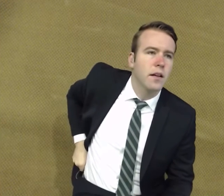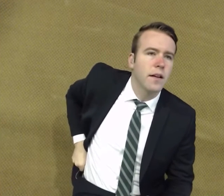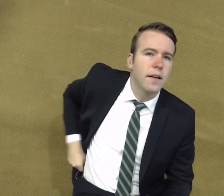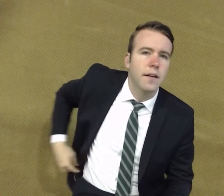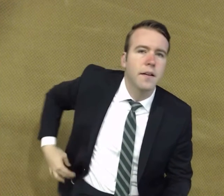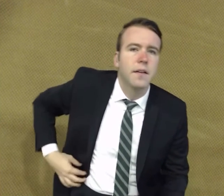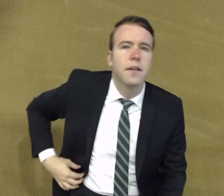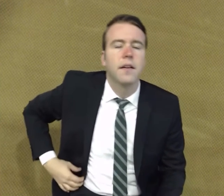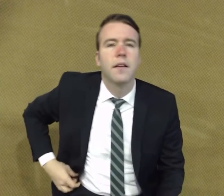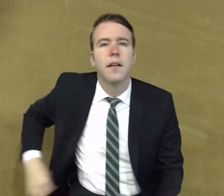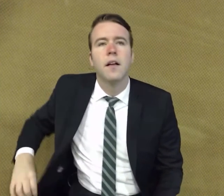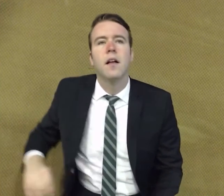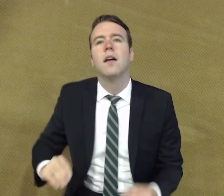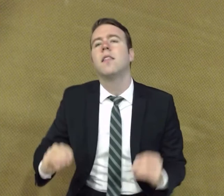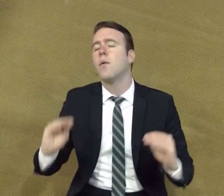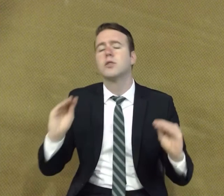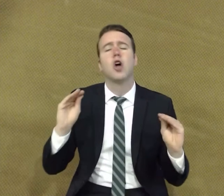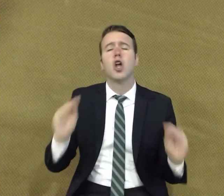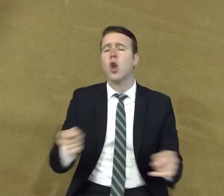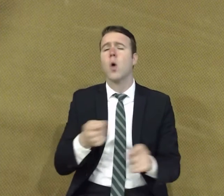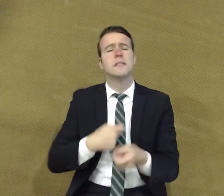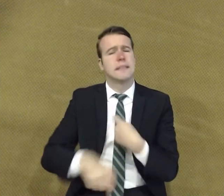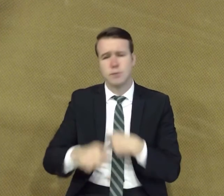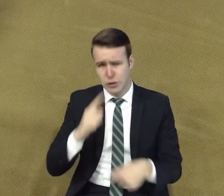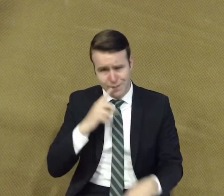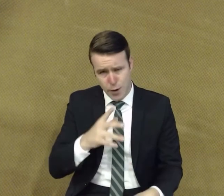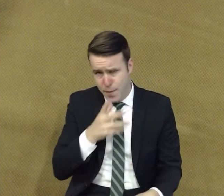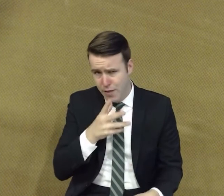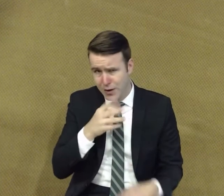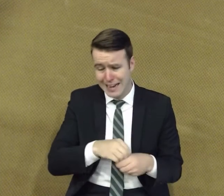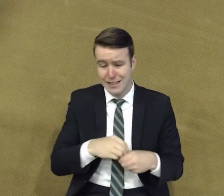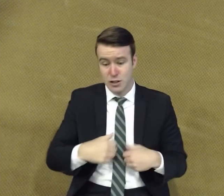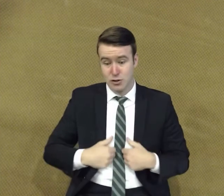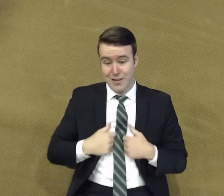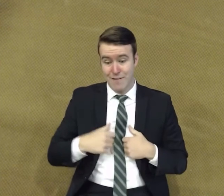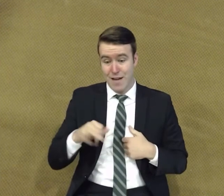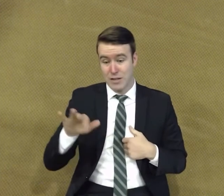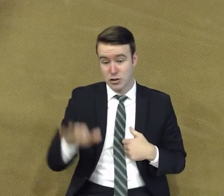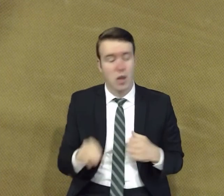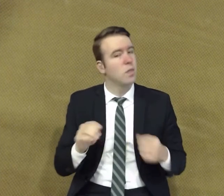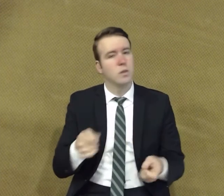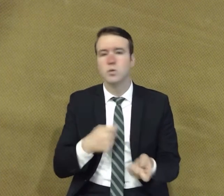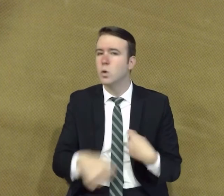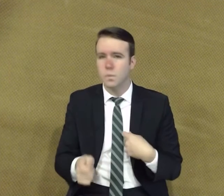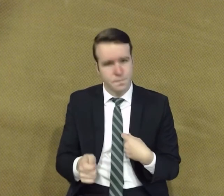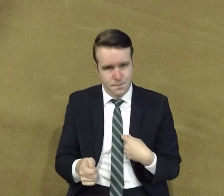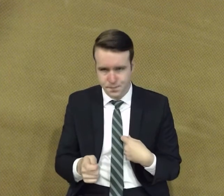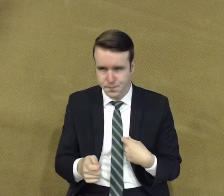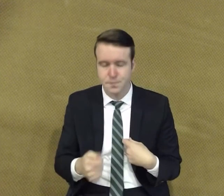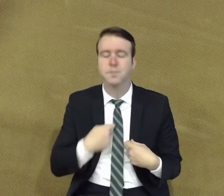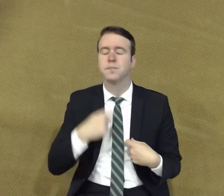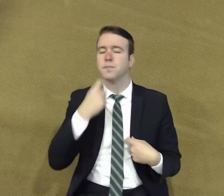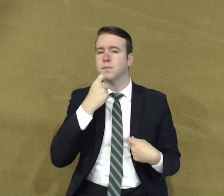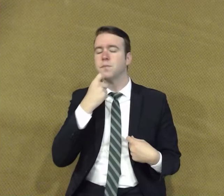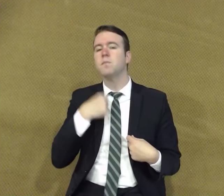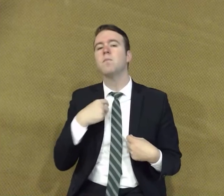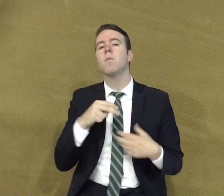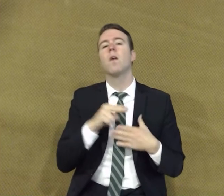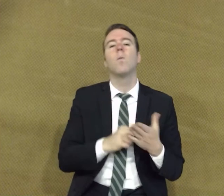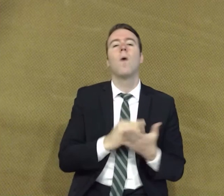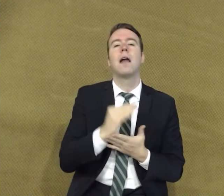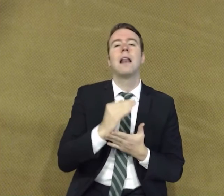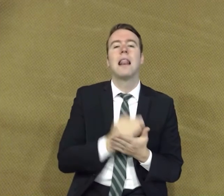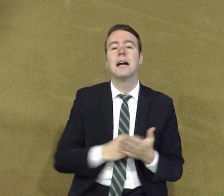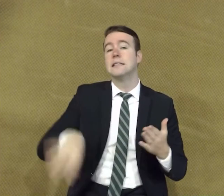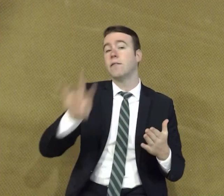no substitute for mothers in the life of a child. I recently read a list of